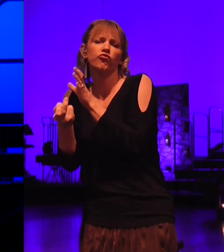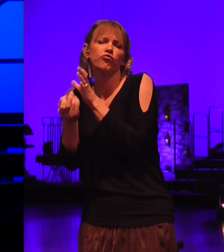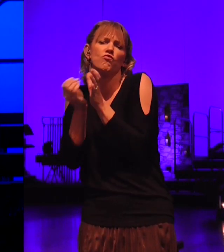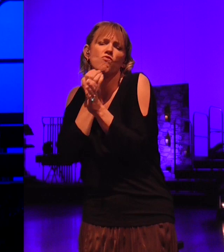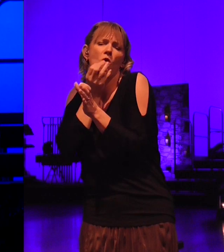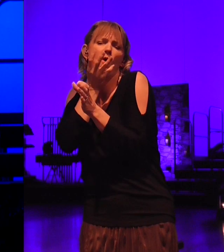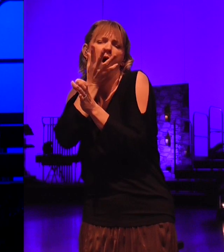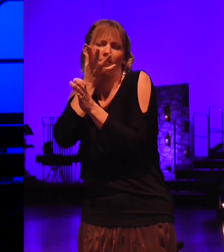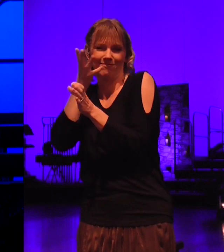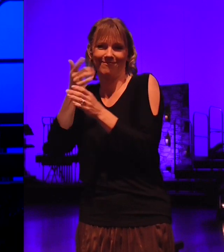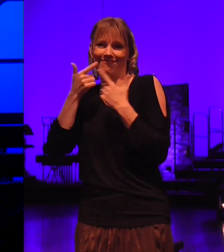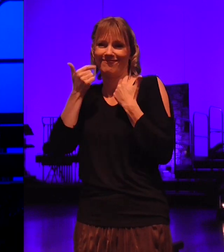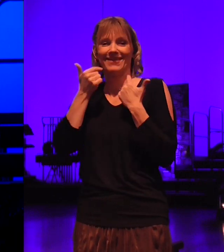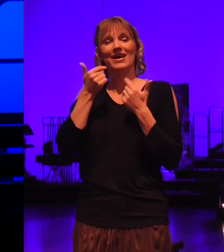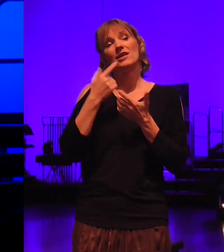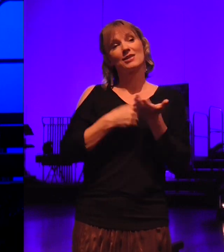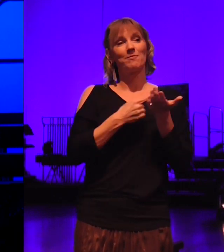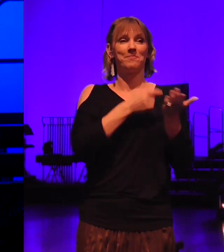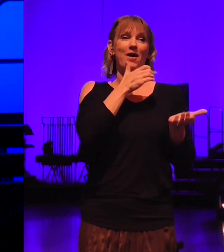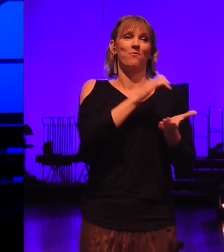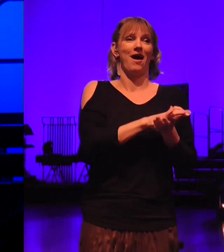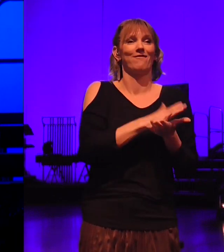Sometimes my wife refers to me as that.